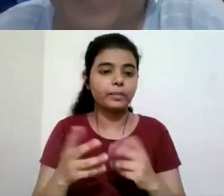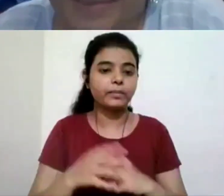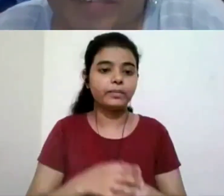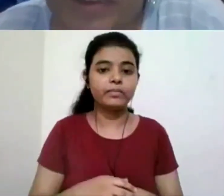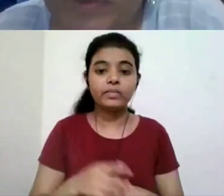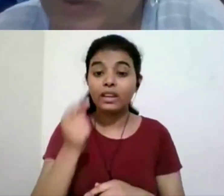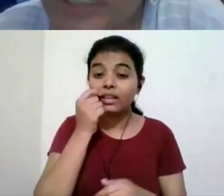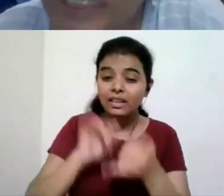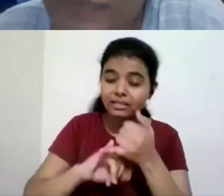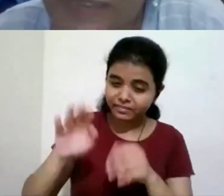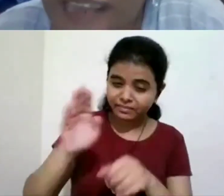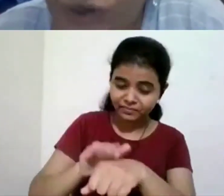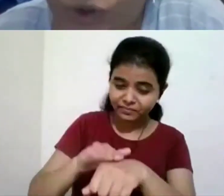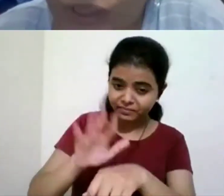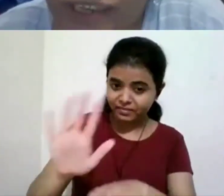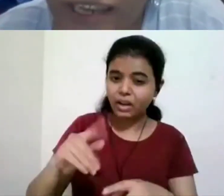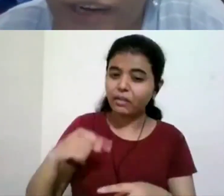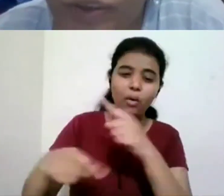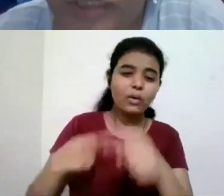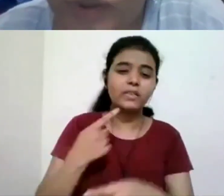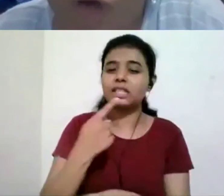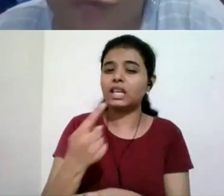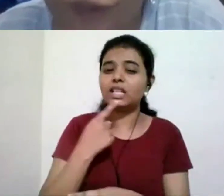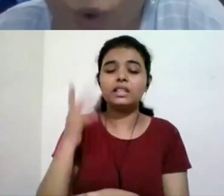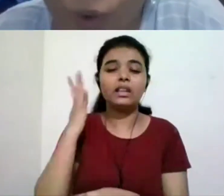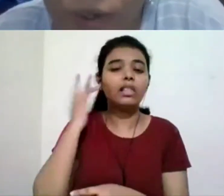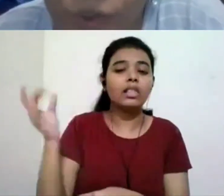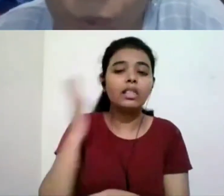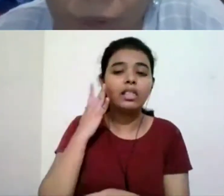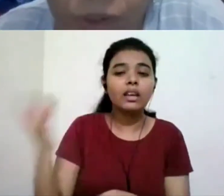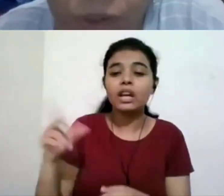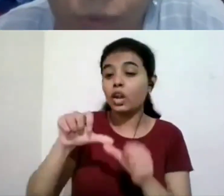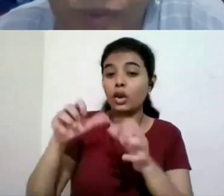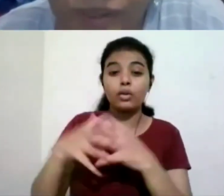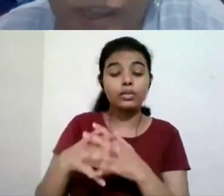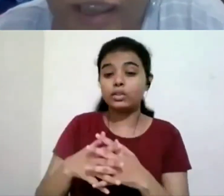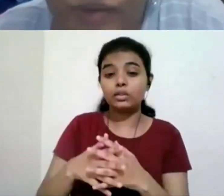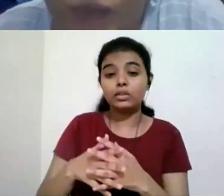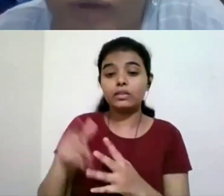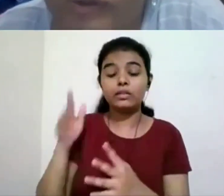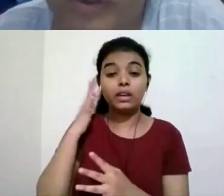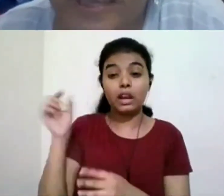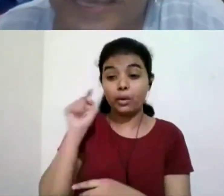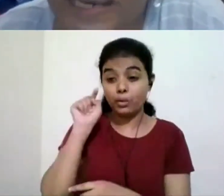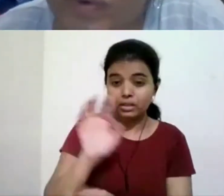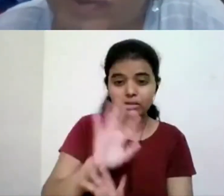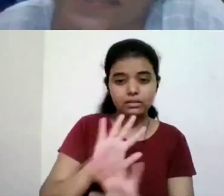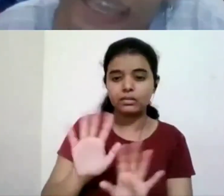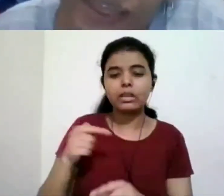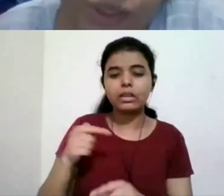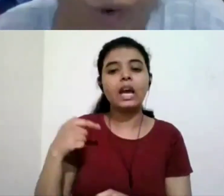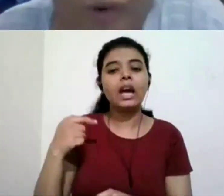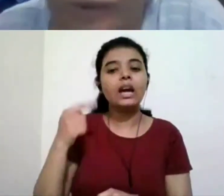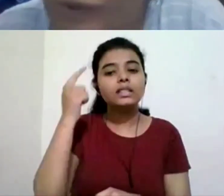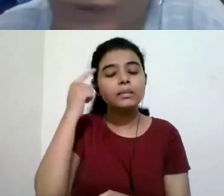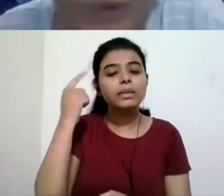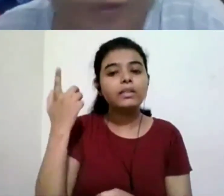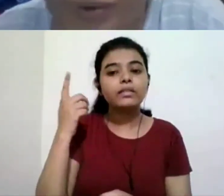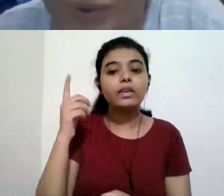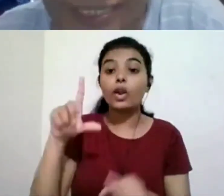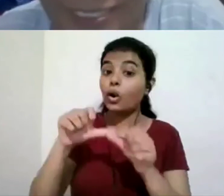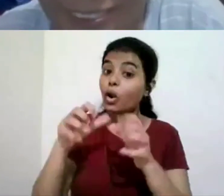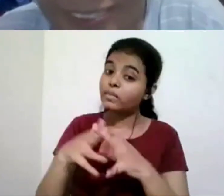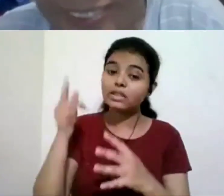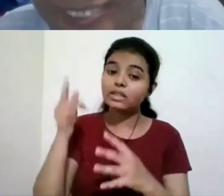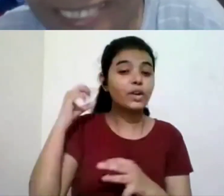Saptrishi, we used to keep saying, you know, that ignorance of the law is no excuse. So I also say ignorance in the law is also